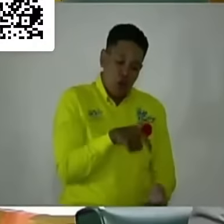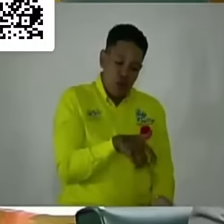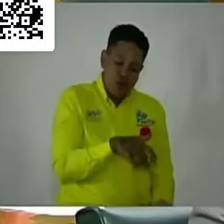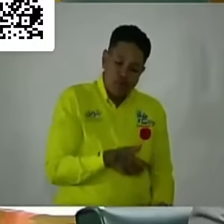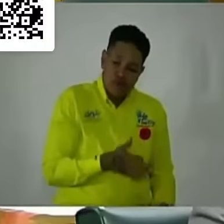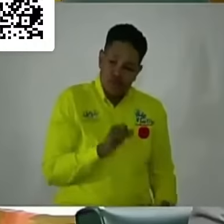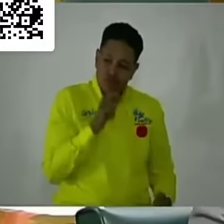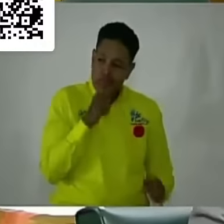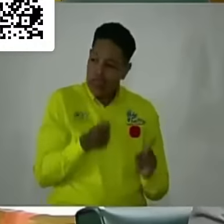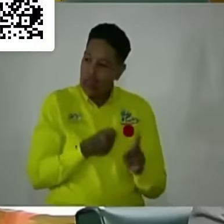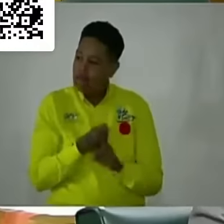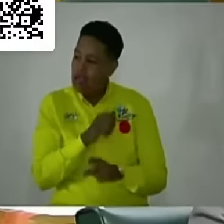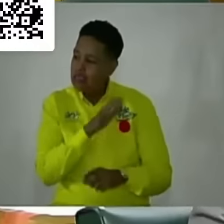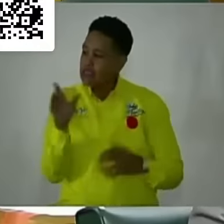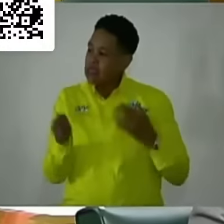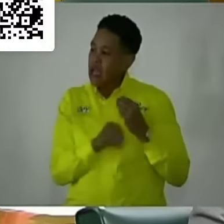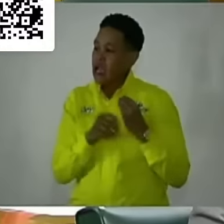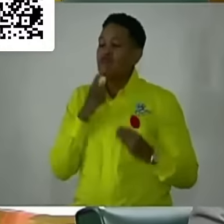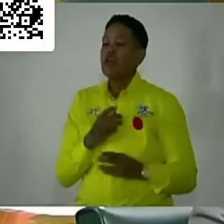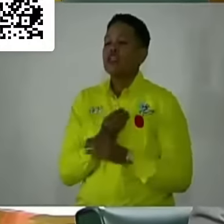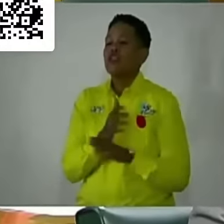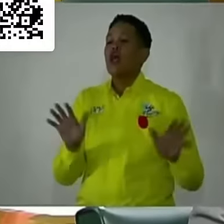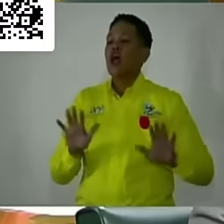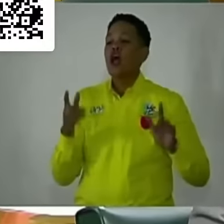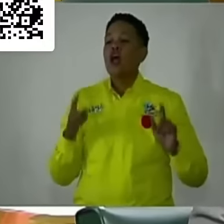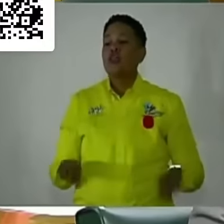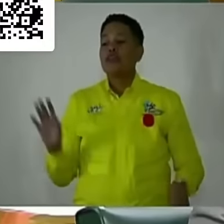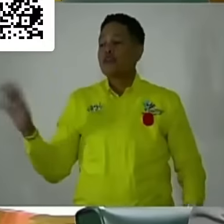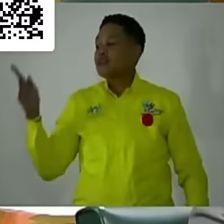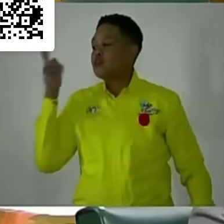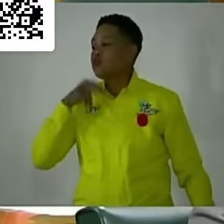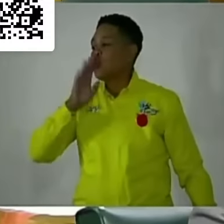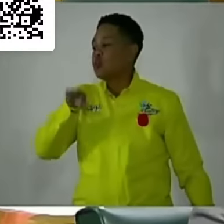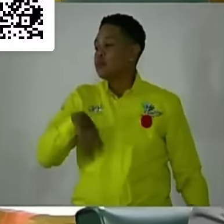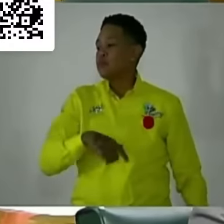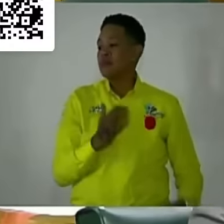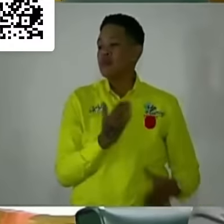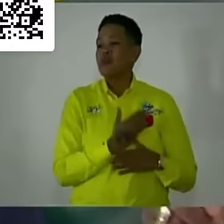are affected by bauxite. Shut your mouth and listen up.